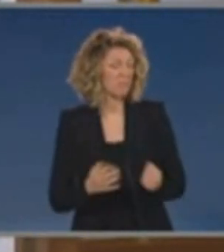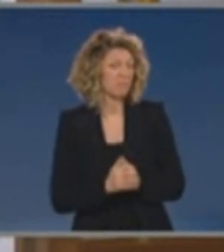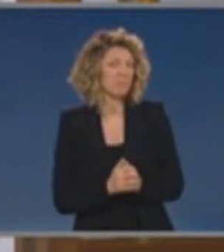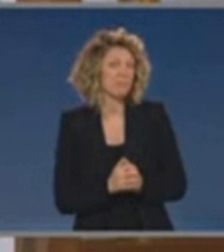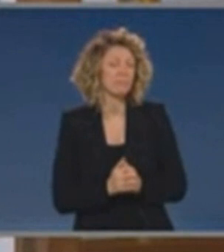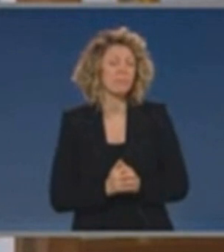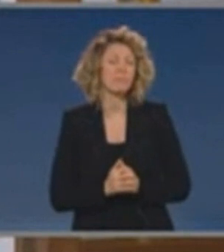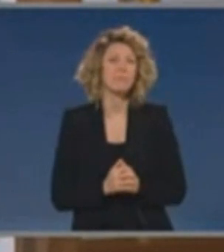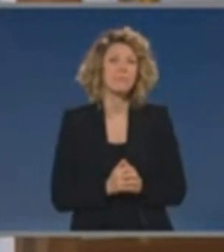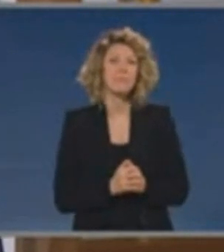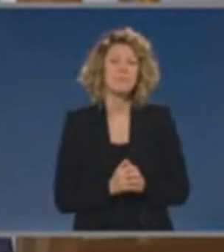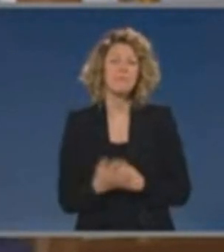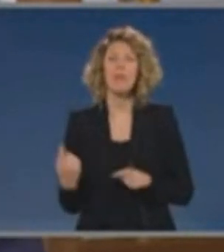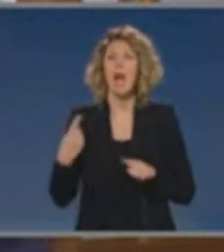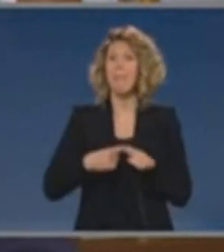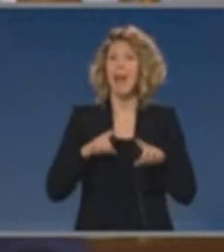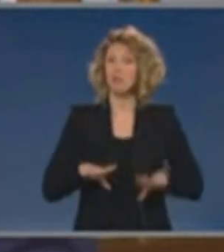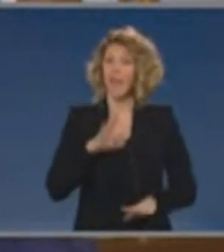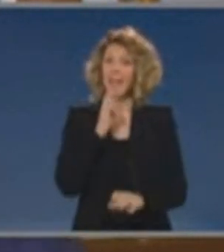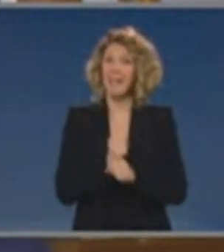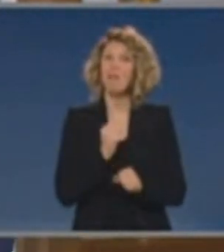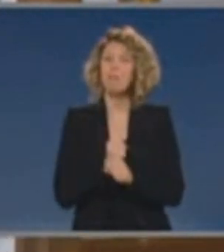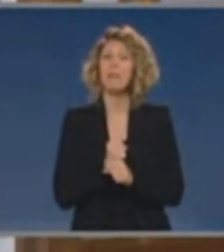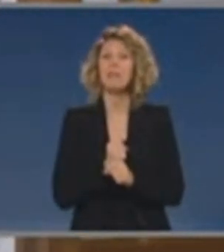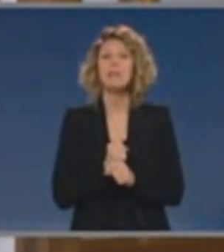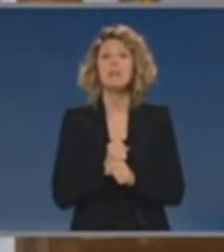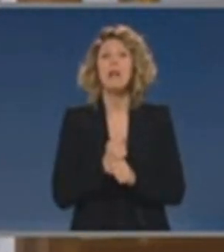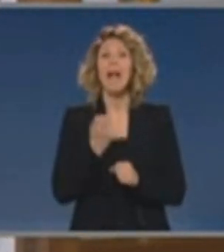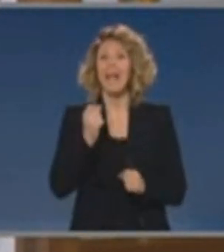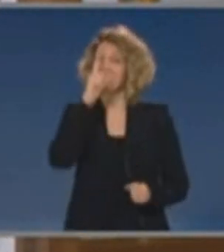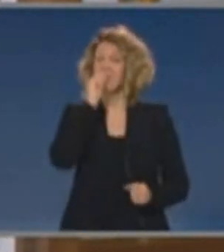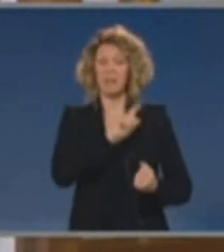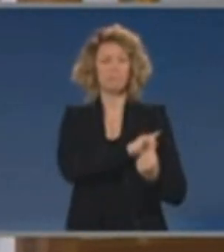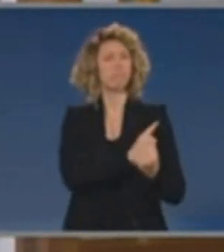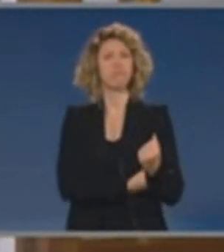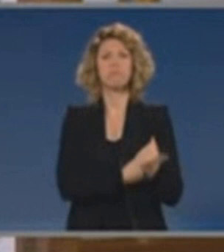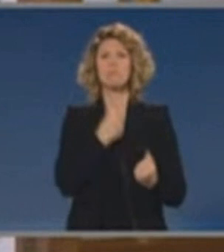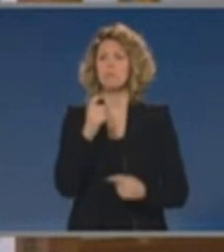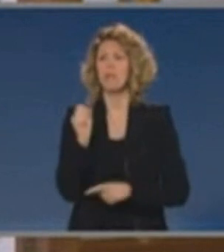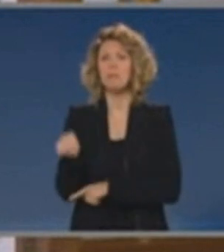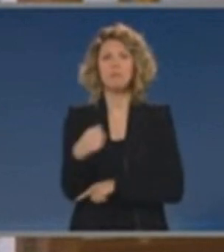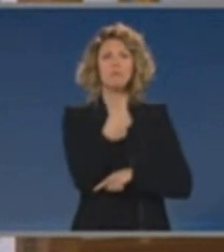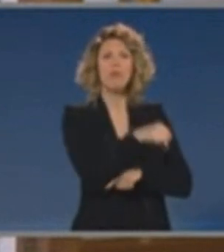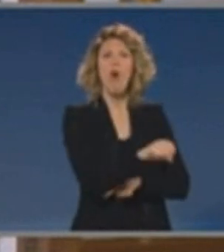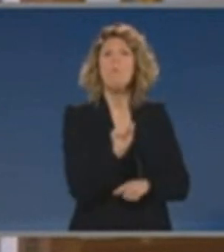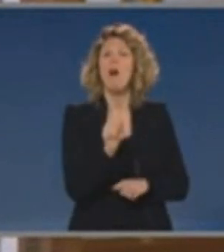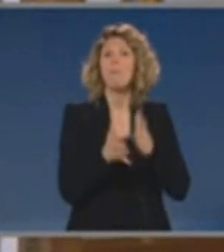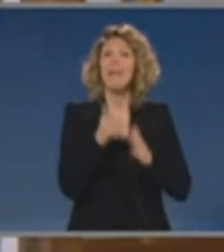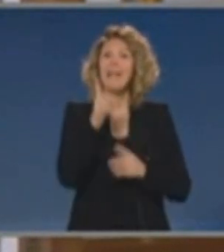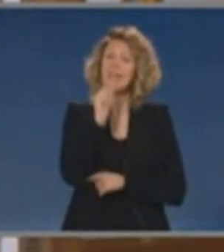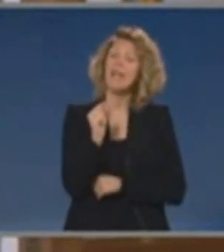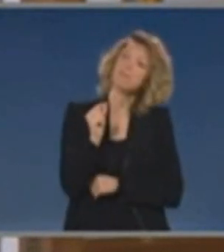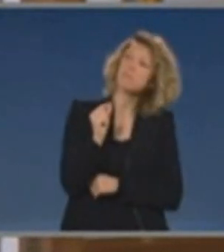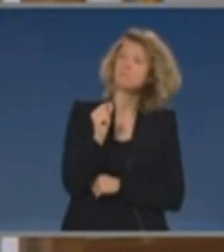a new power where he or she can call in